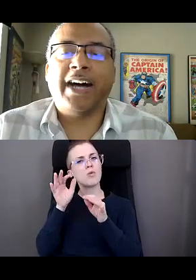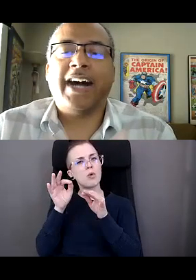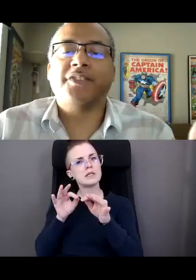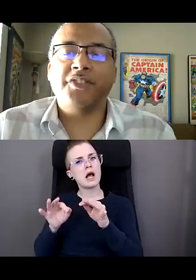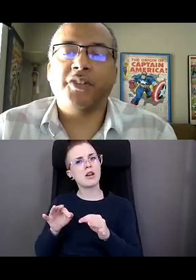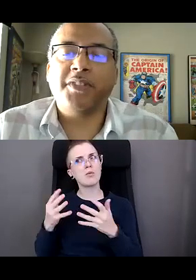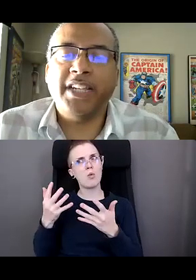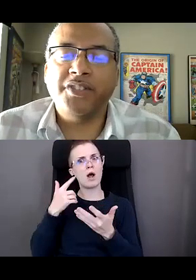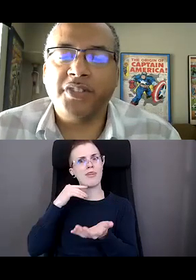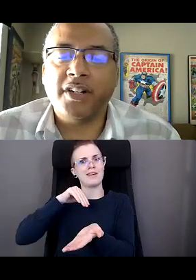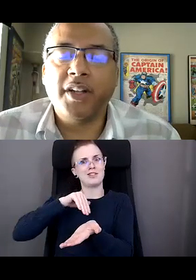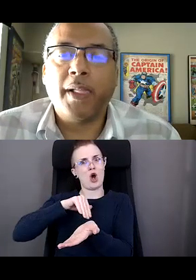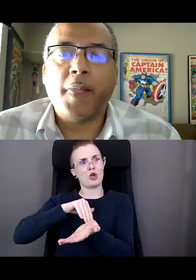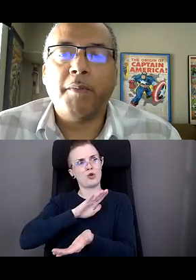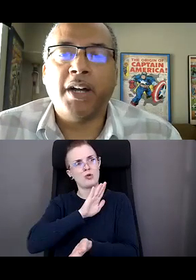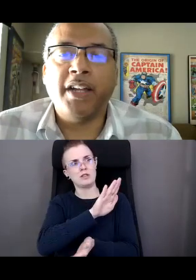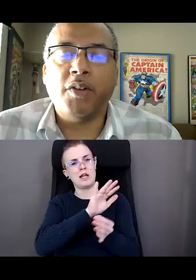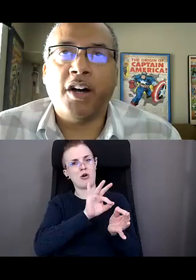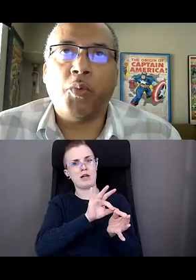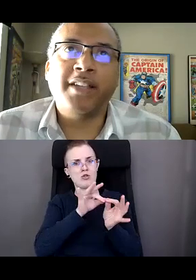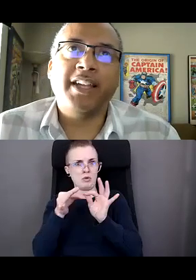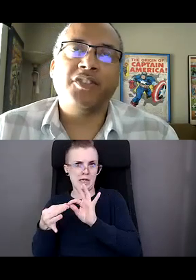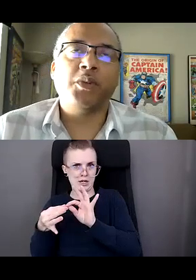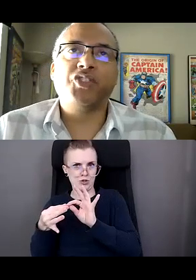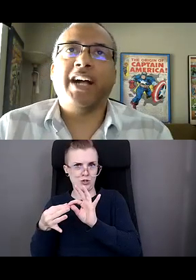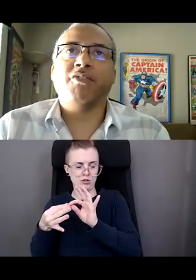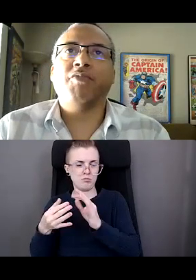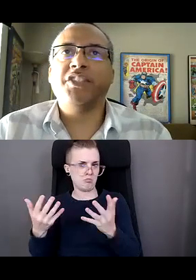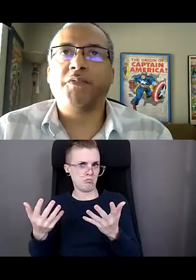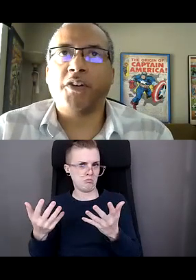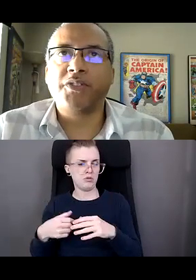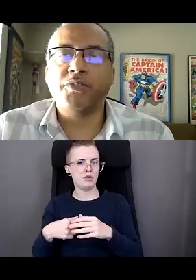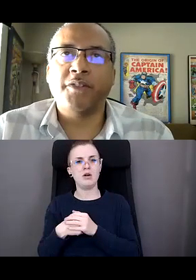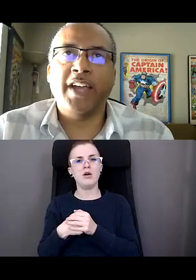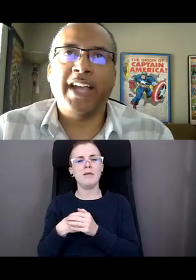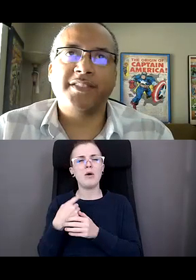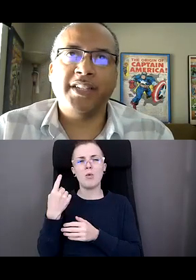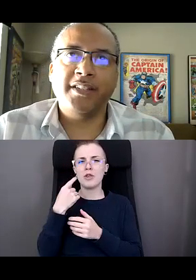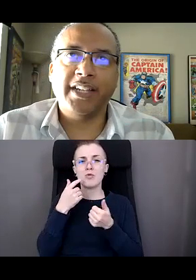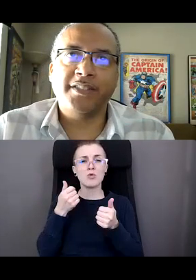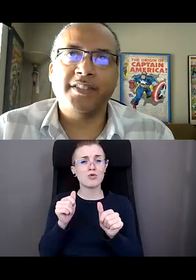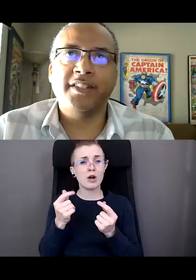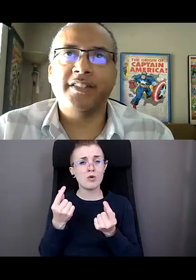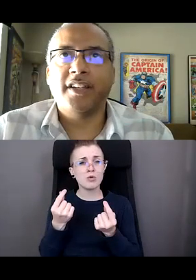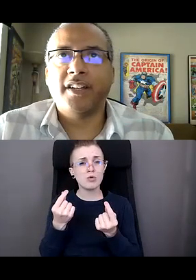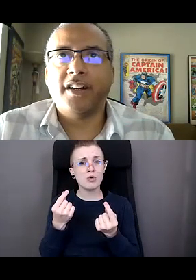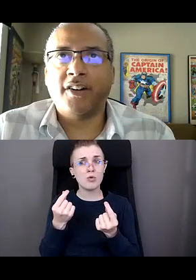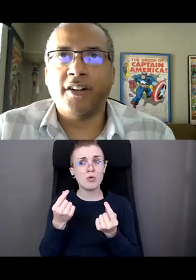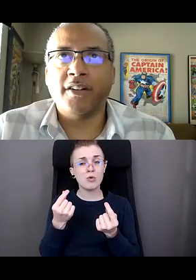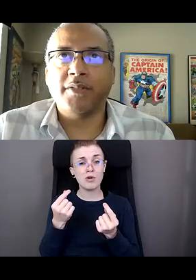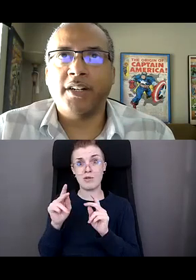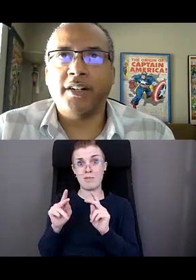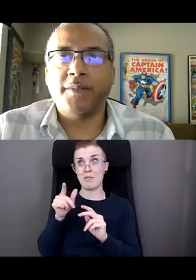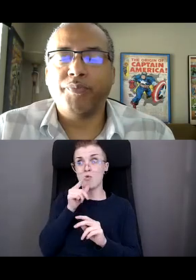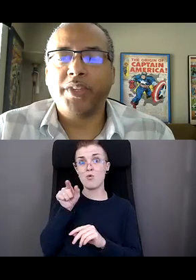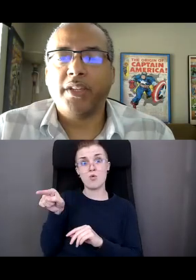the doctor's interpretations are. But one of the things we're trying to reach folks who are vaccine hesitant